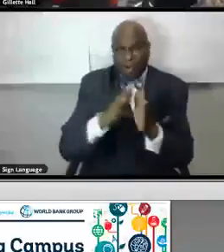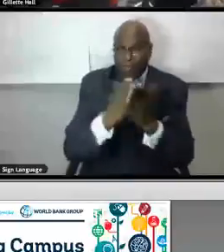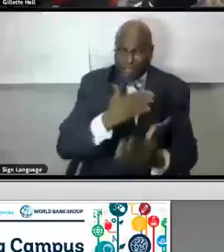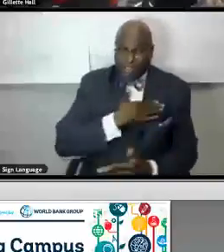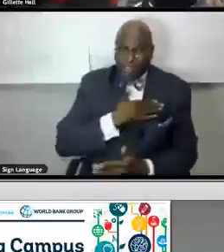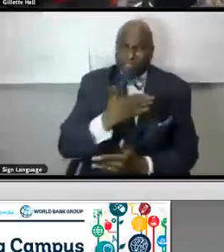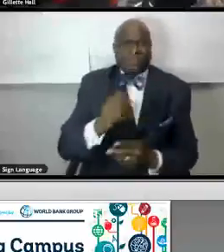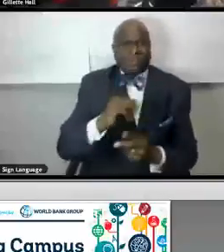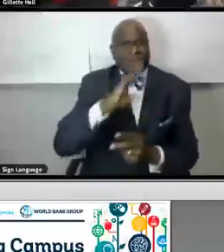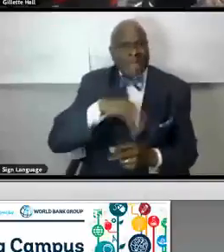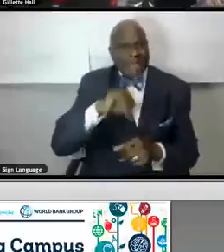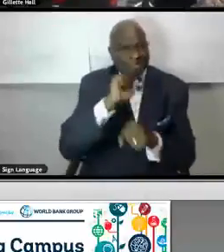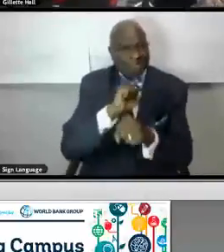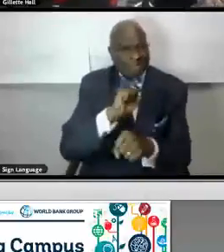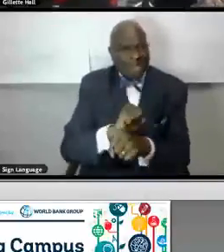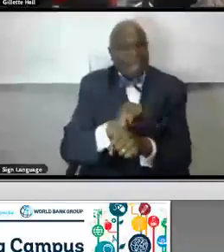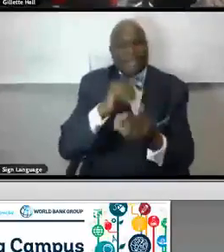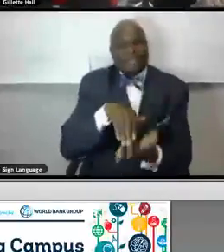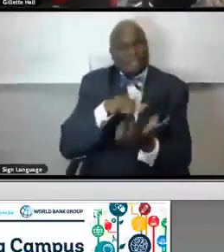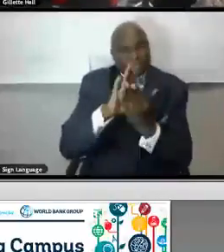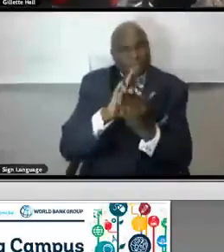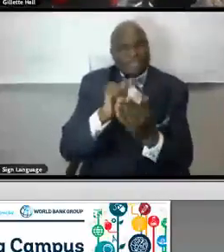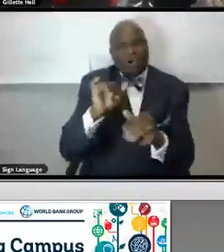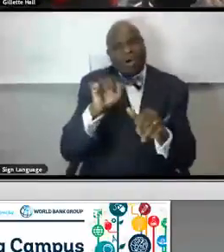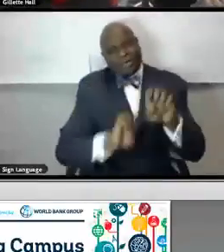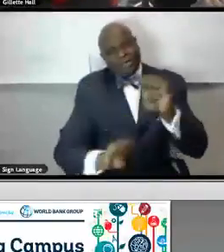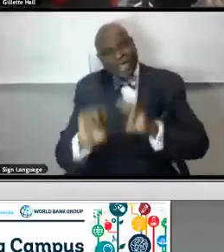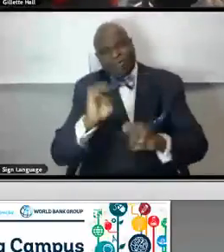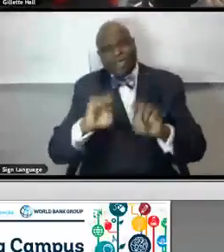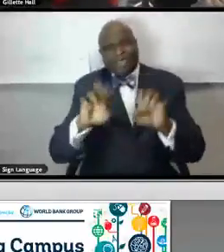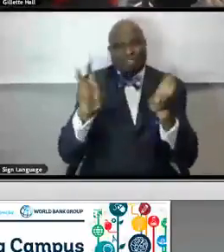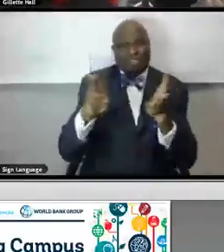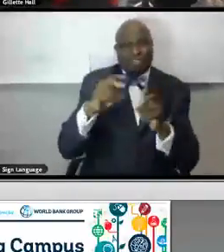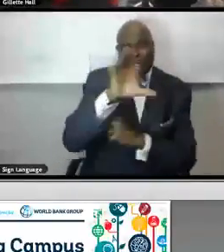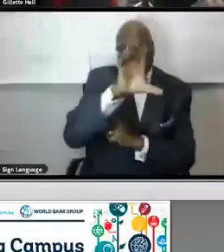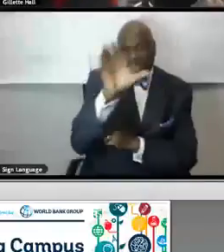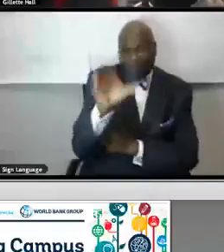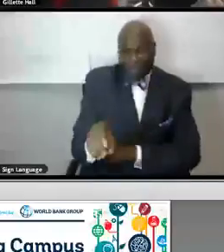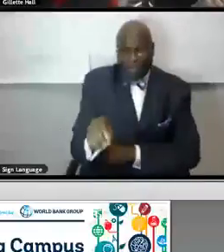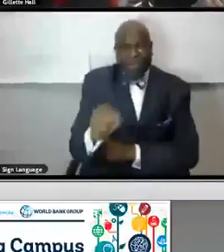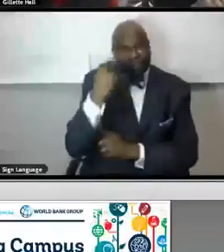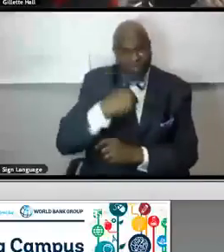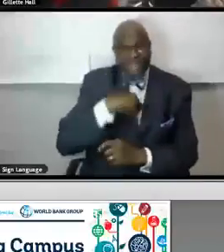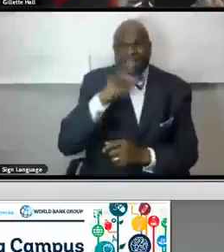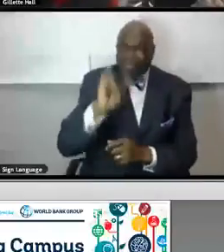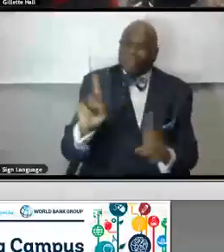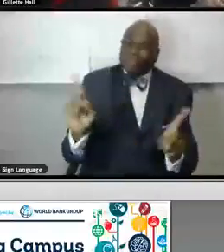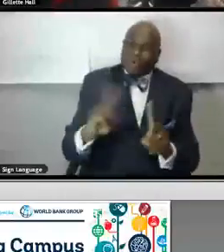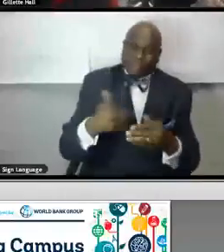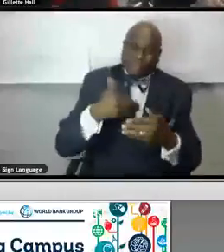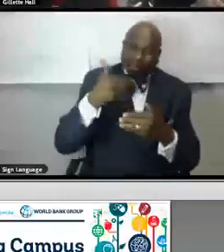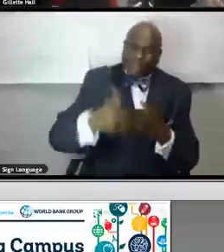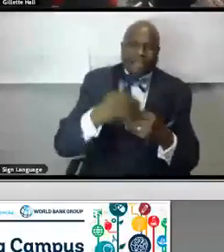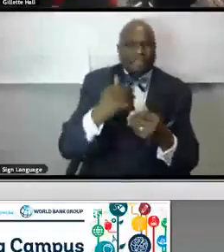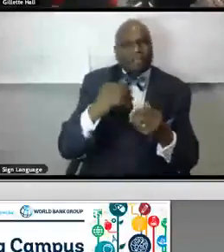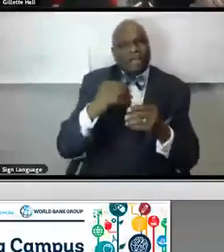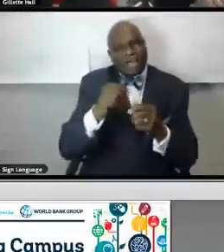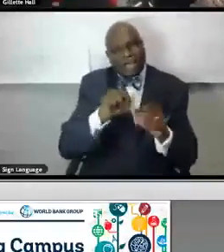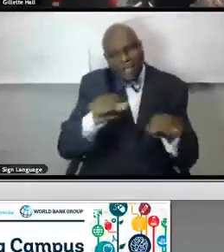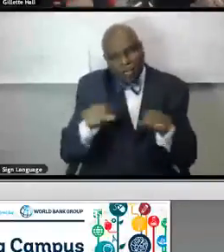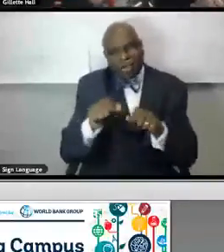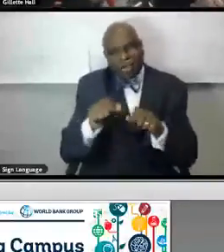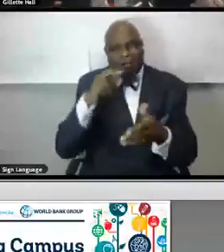a very poor job of addressing or measuring the issues in Africa, and to me, that's where the next frontier is